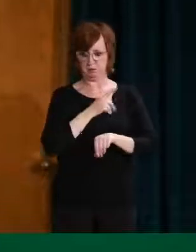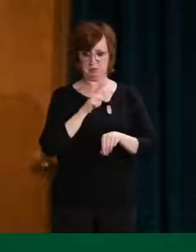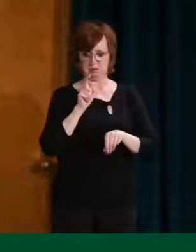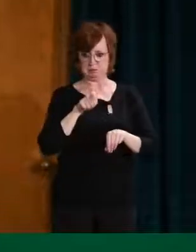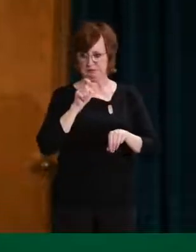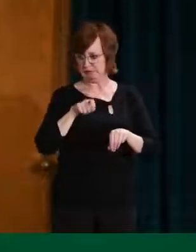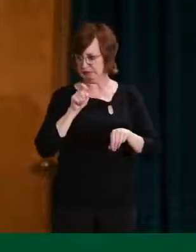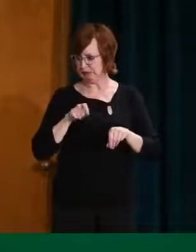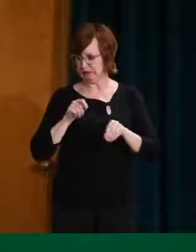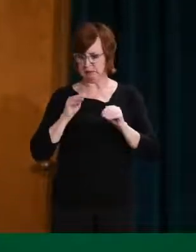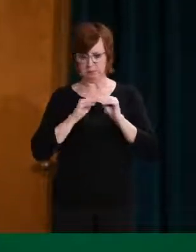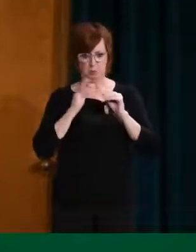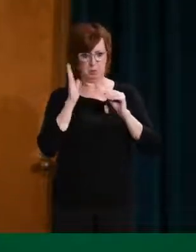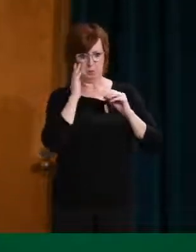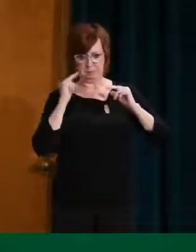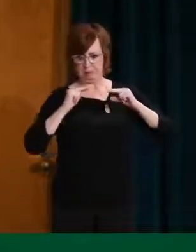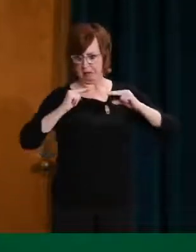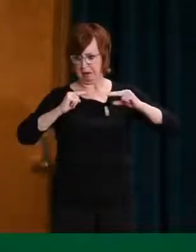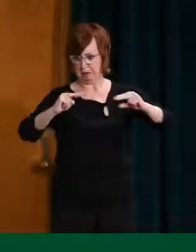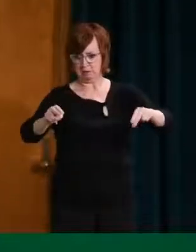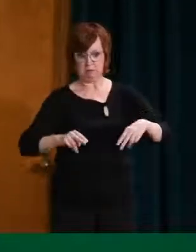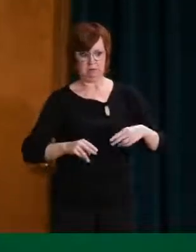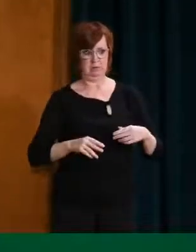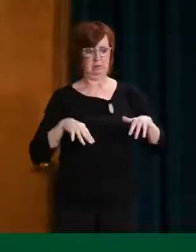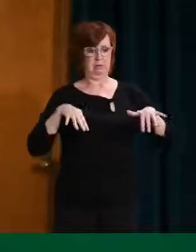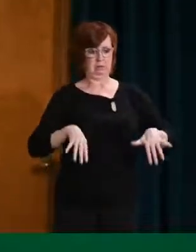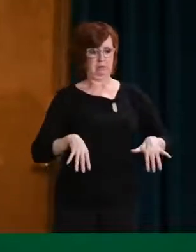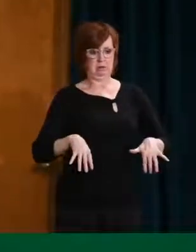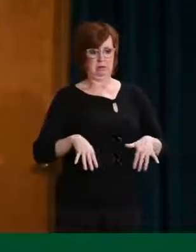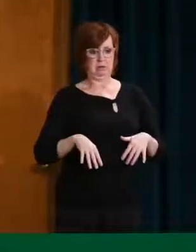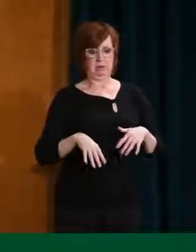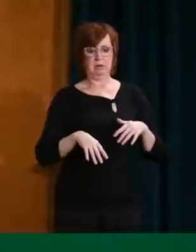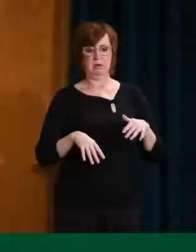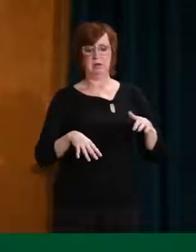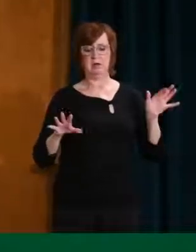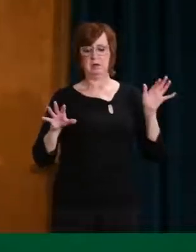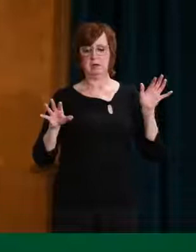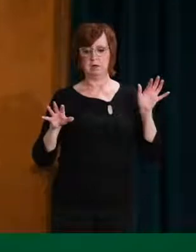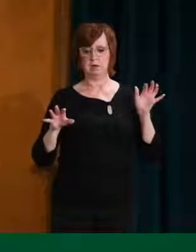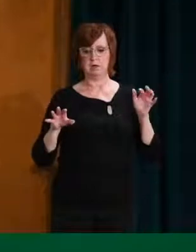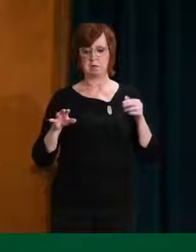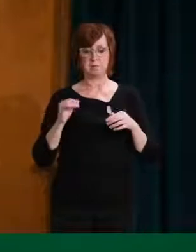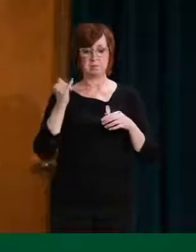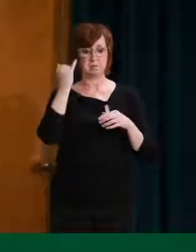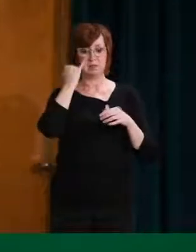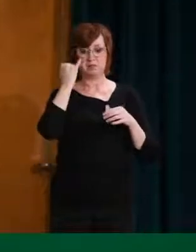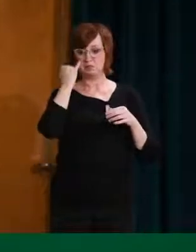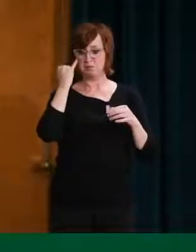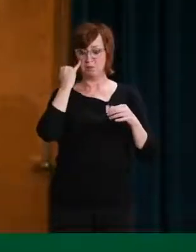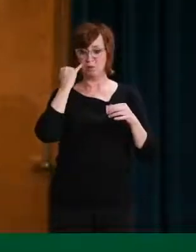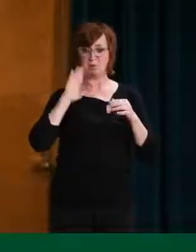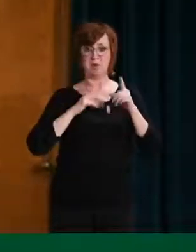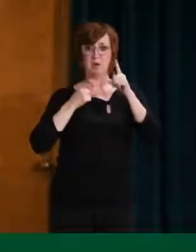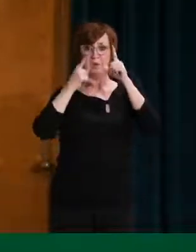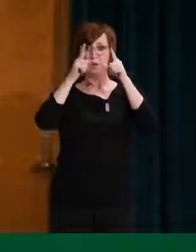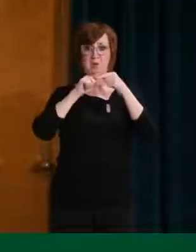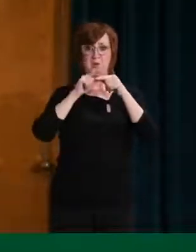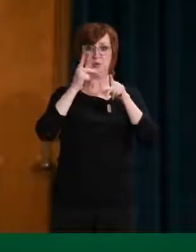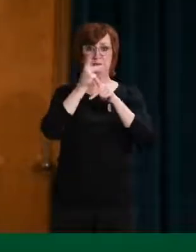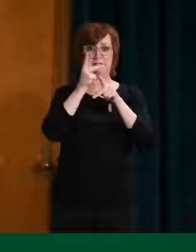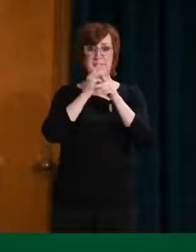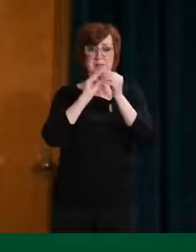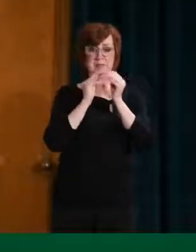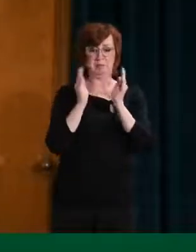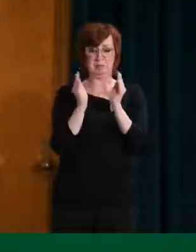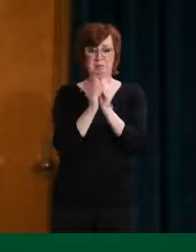of, should the flattening the curve not be as successful as we all are aiming that it would be, then